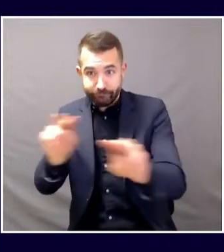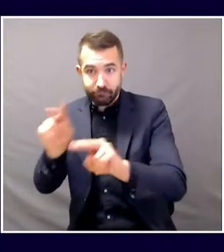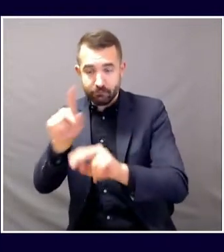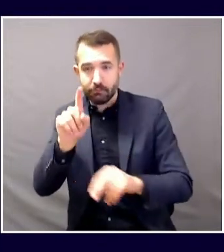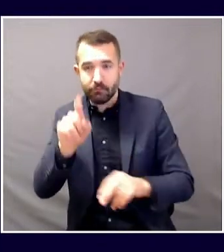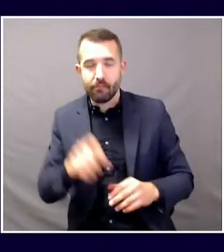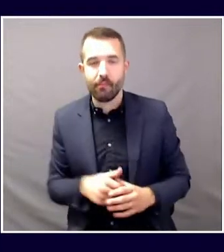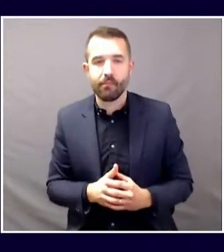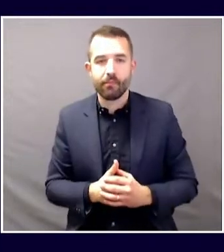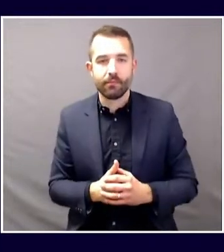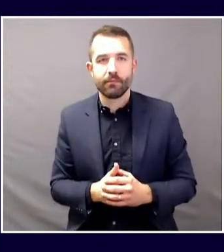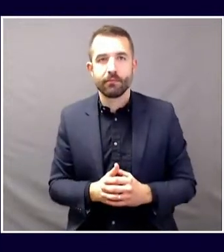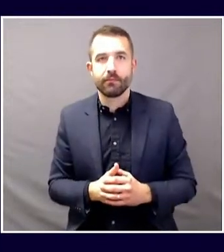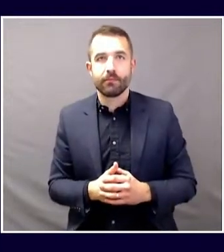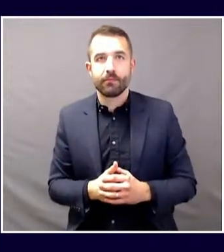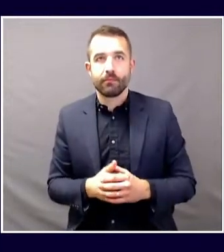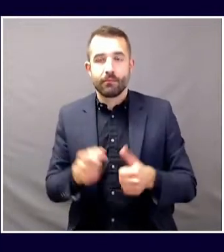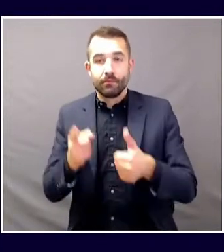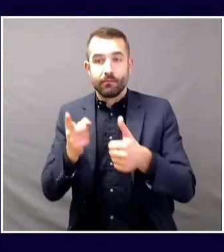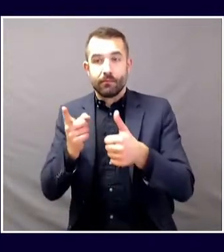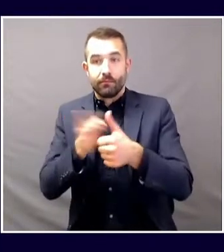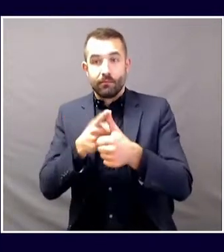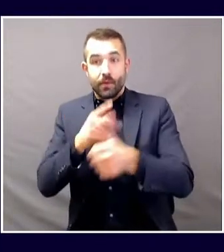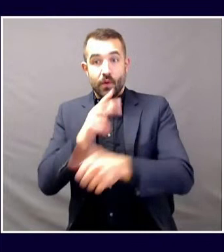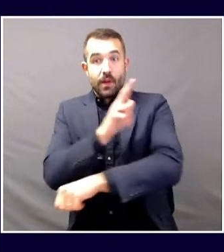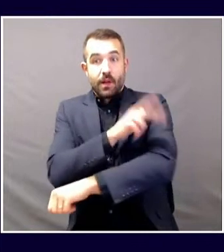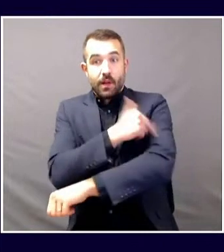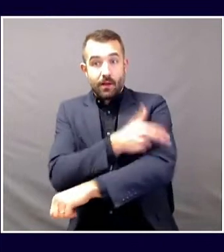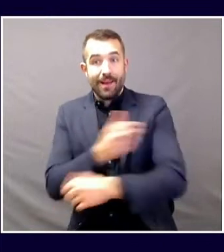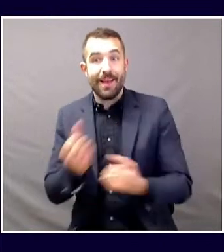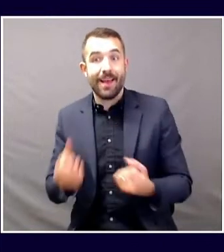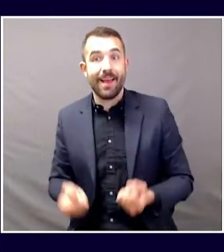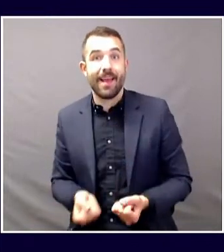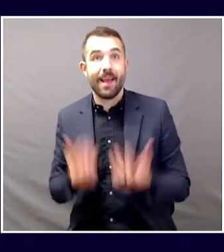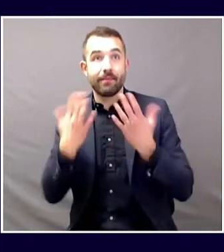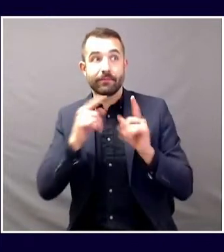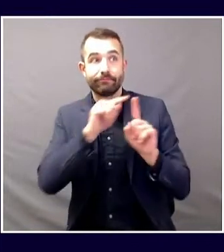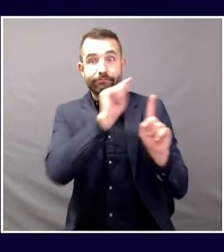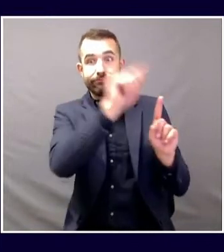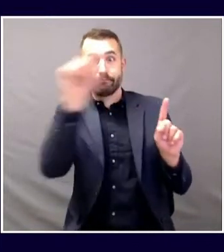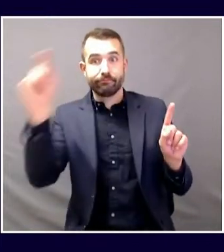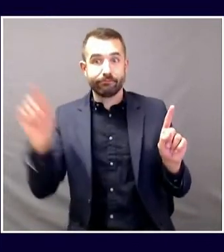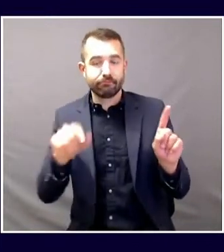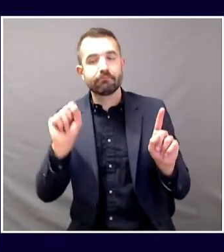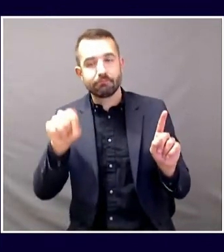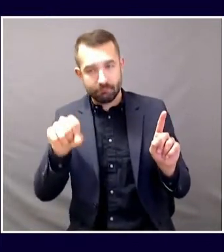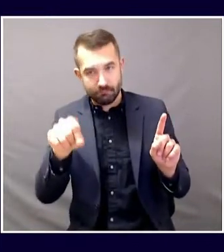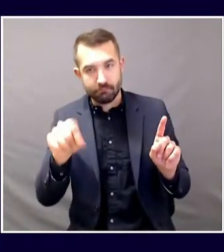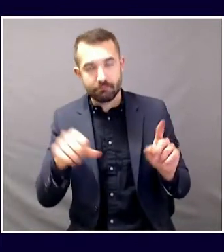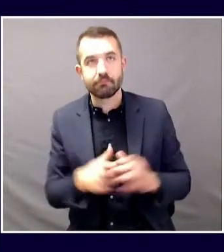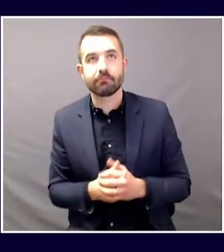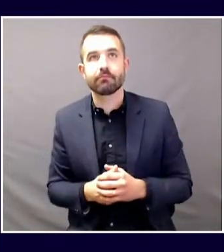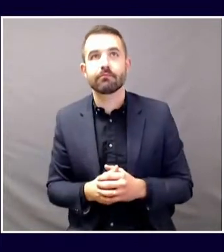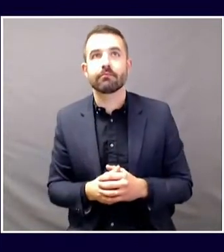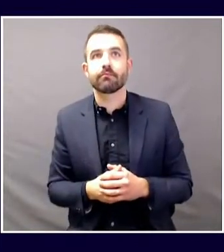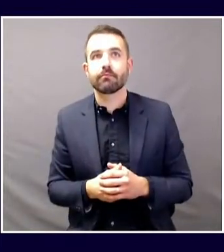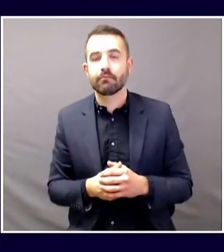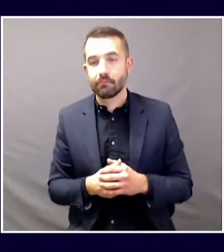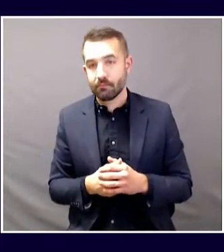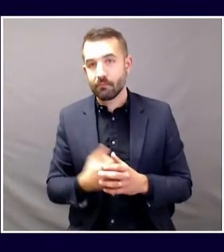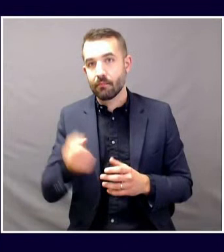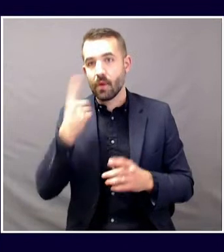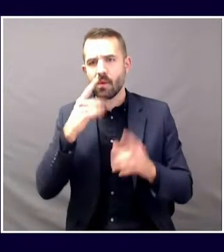one. Hospitalization rate is one of them, Patty, but we actually, there's a bit more information to be gleaned